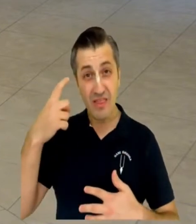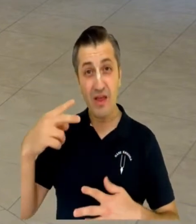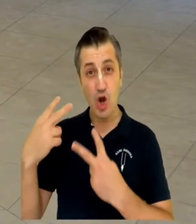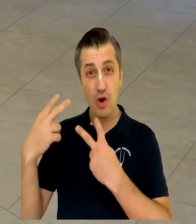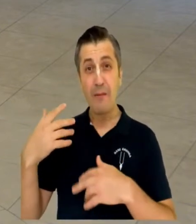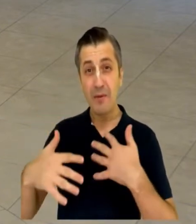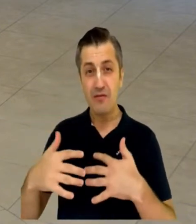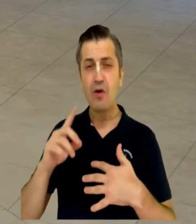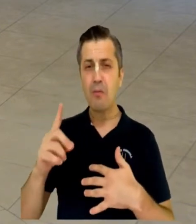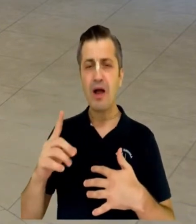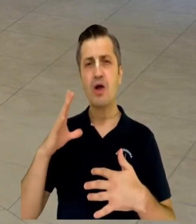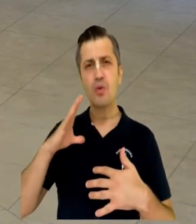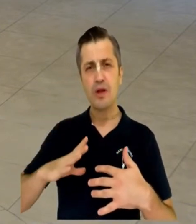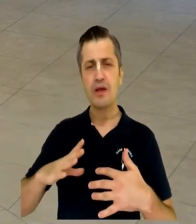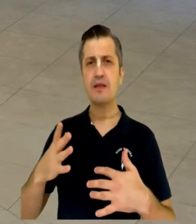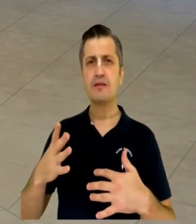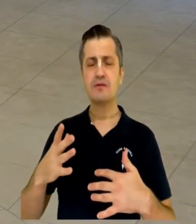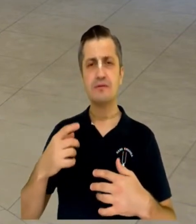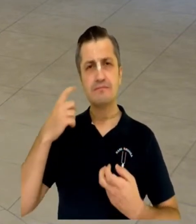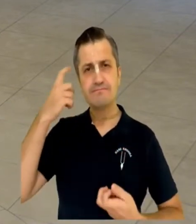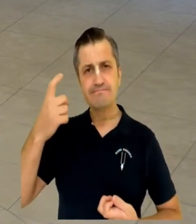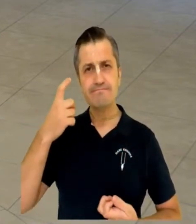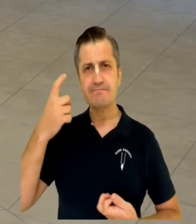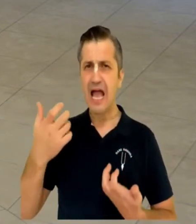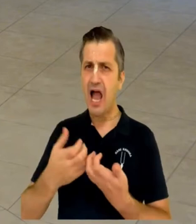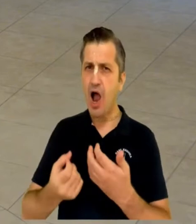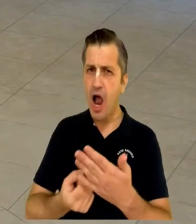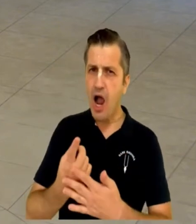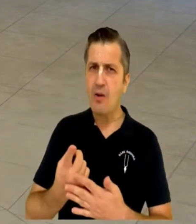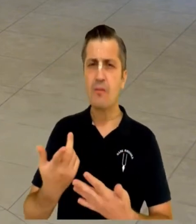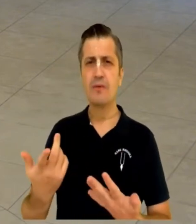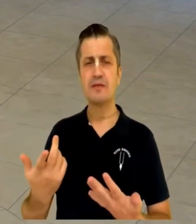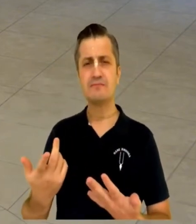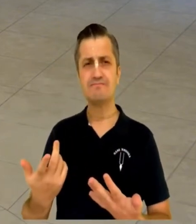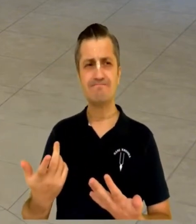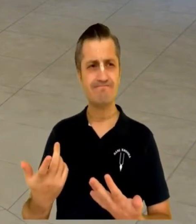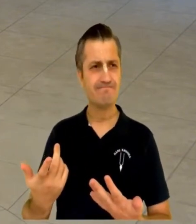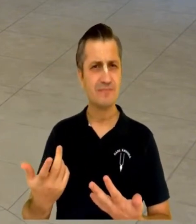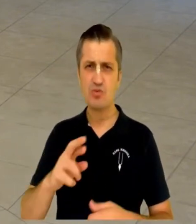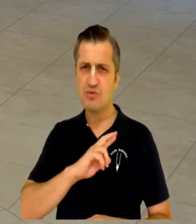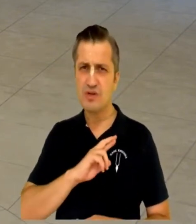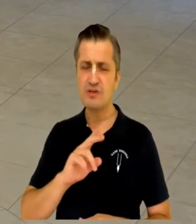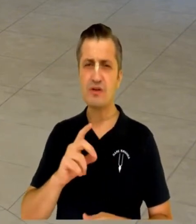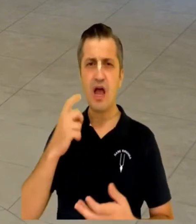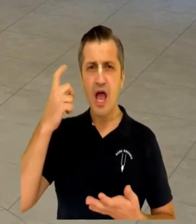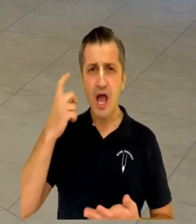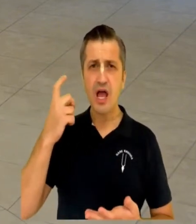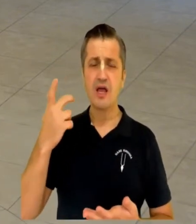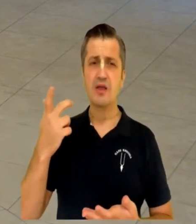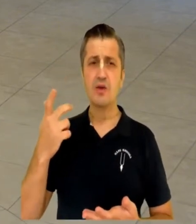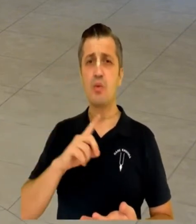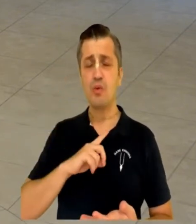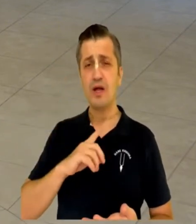into perspective and learn the lesson from it, right? Because that's also a function of karma. Like, as long as we don't learn a lesson from an